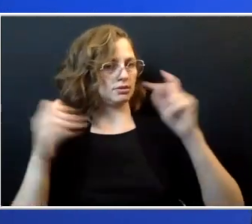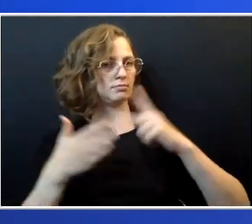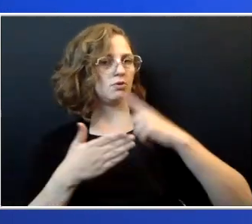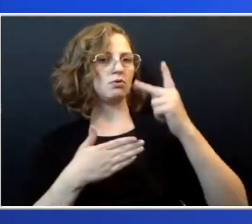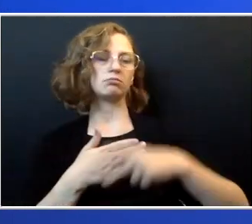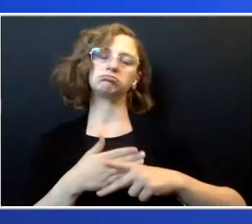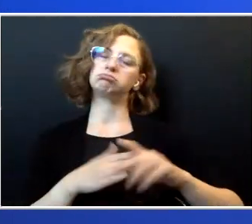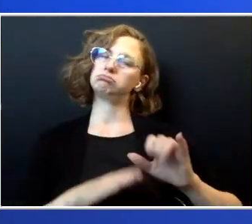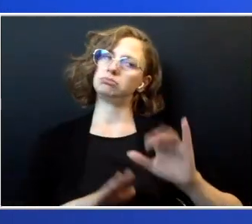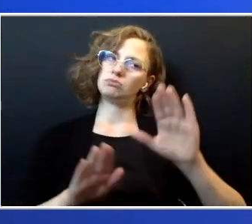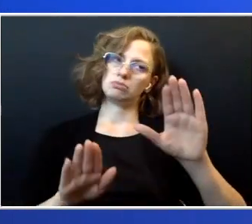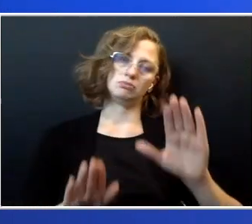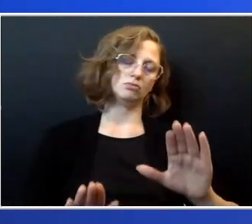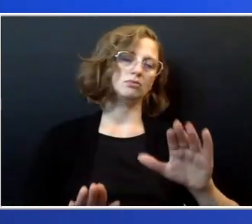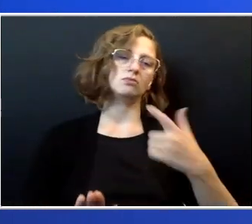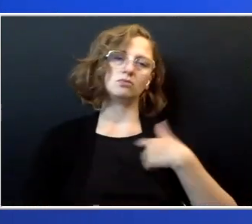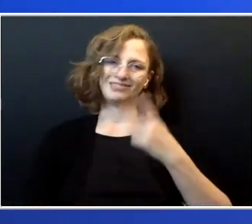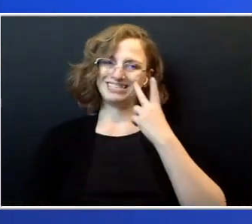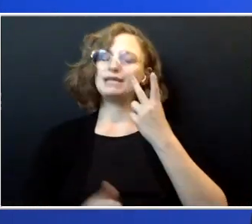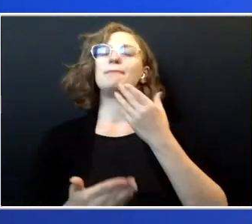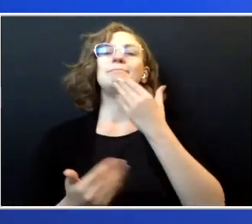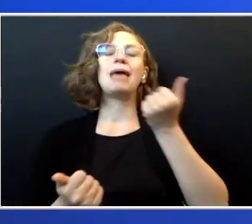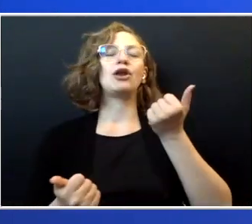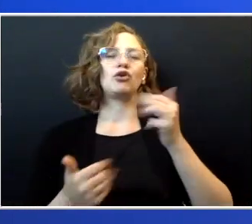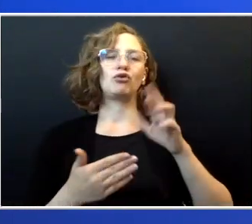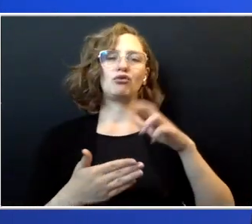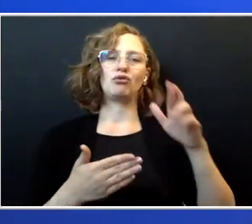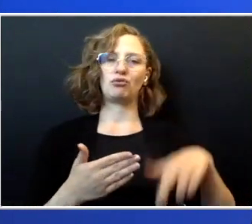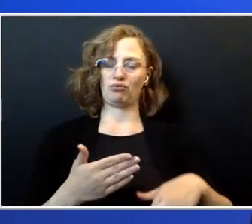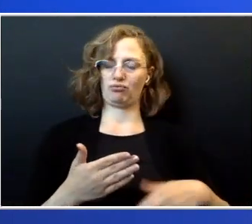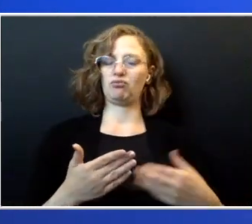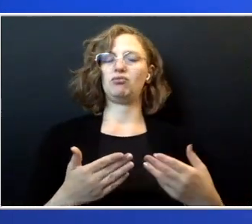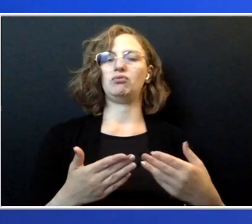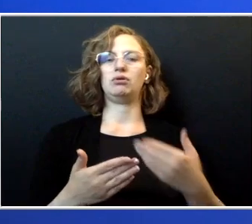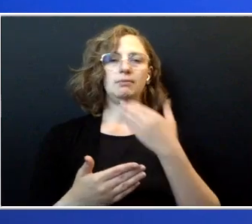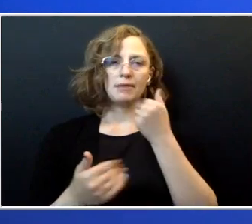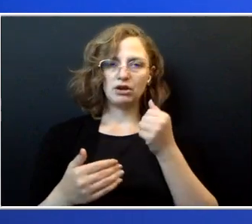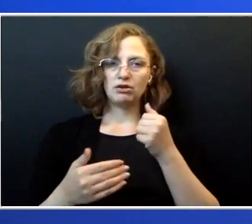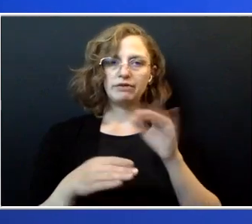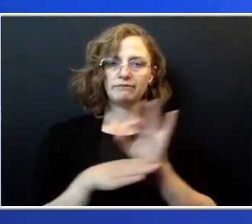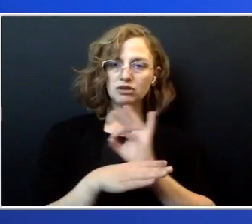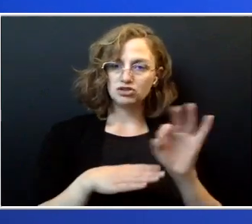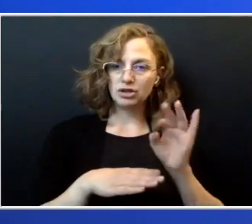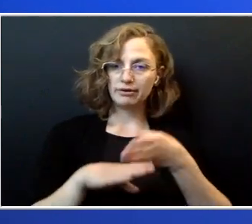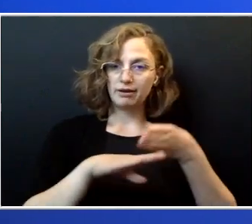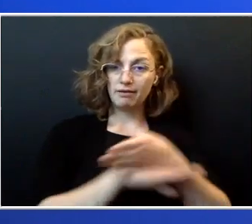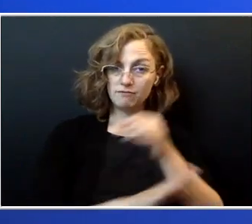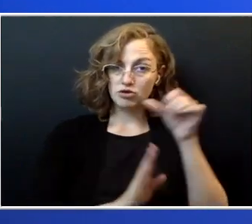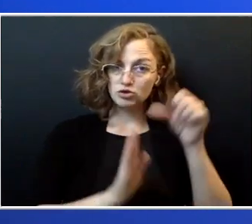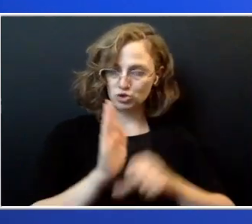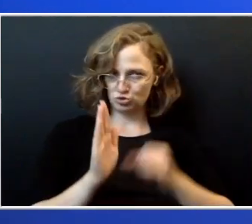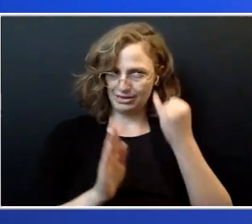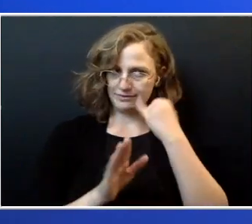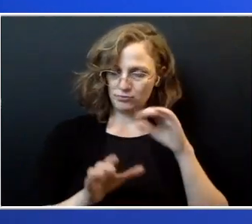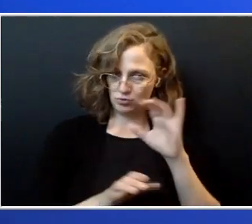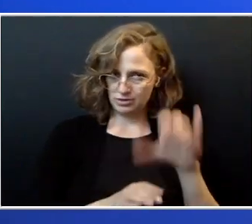seen, improved outcomes and just function again post-surgical from it. But also, we're all different. We're all in different